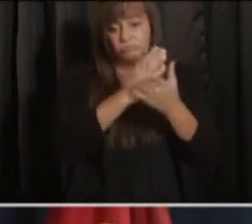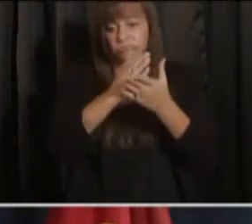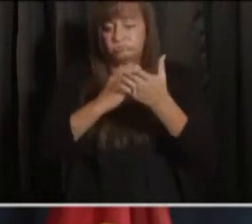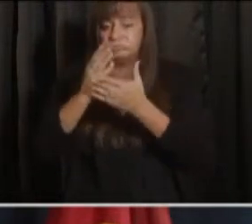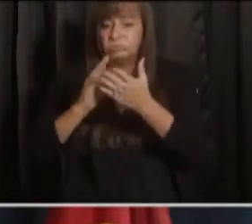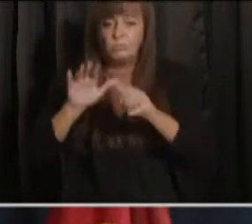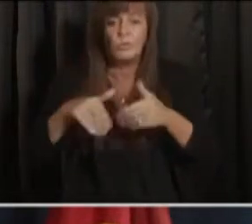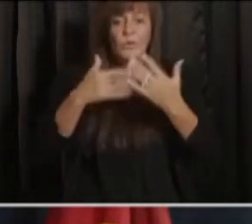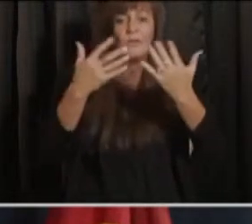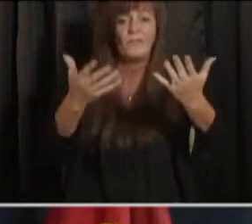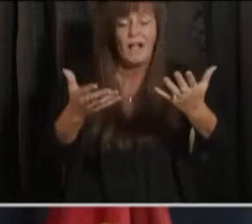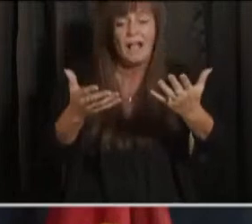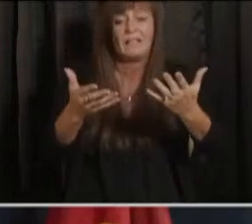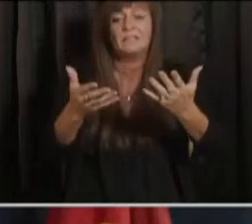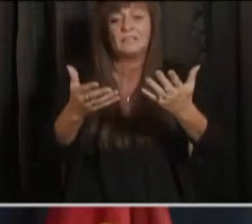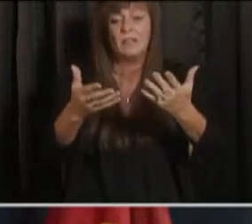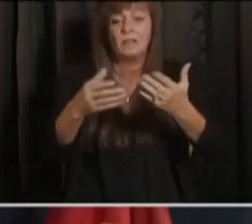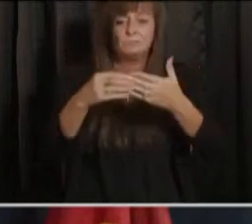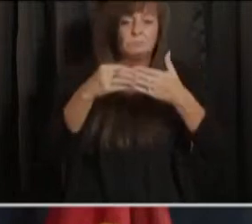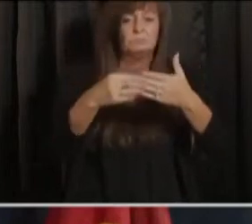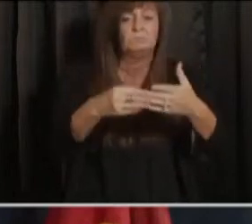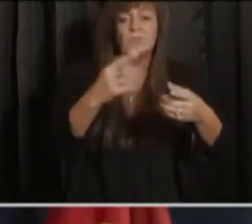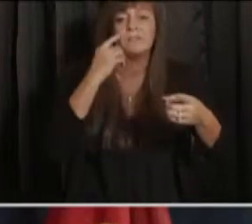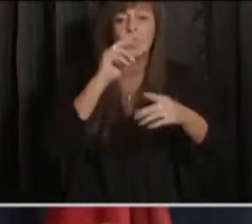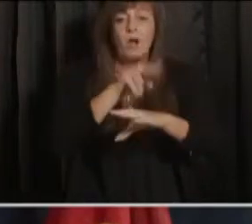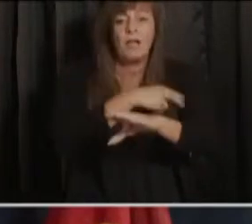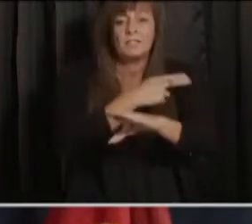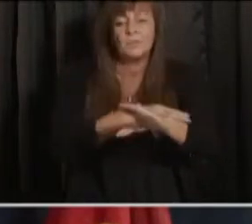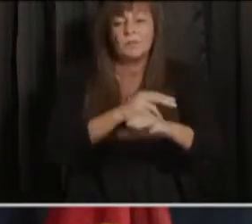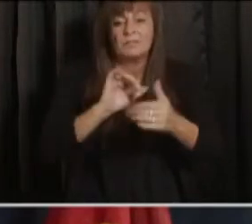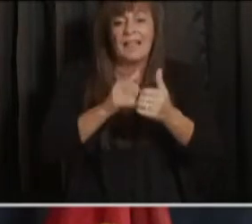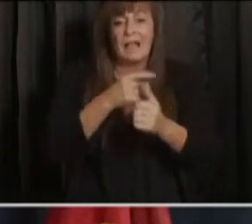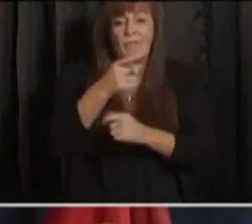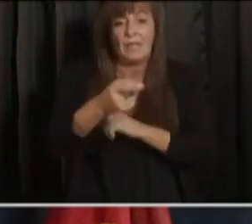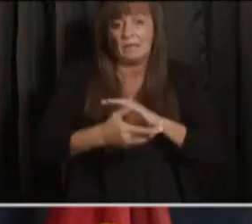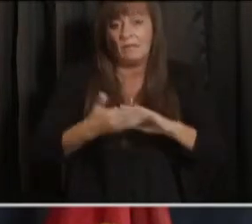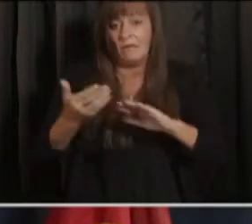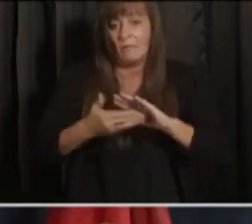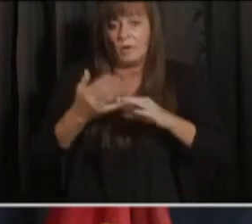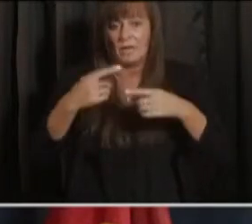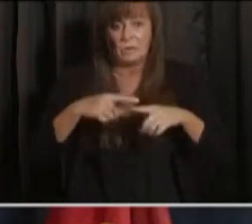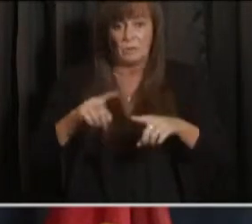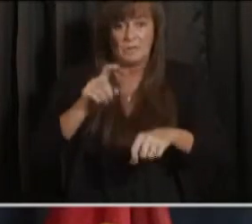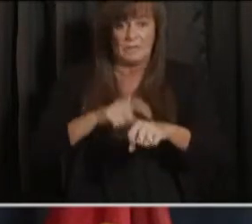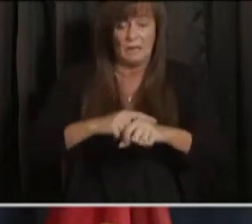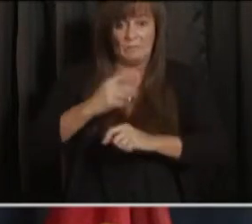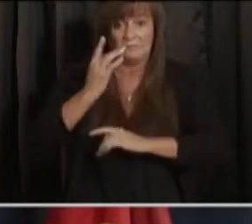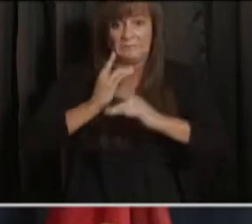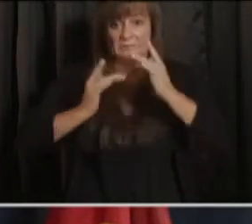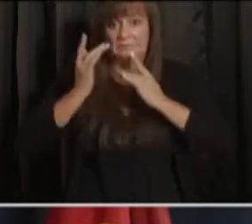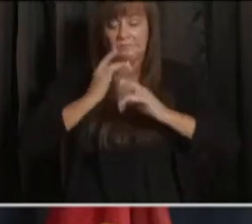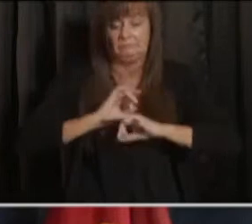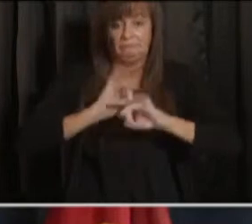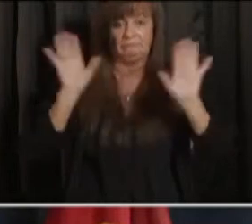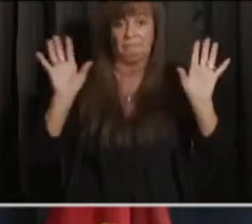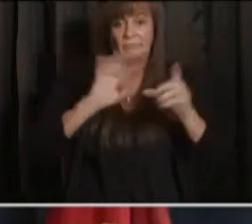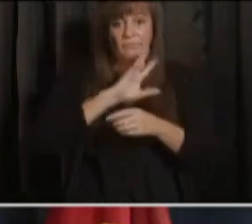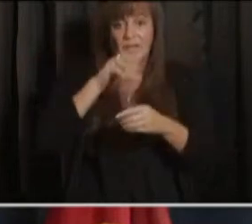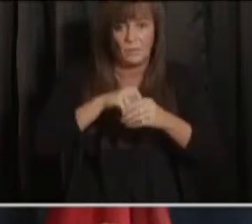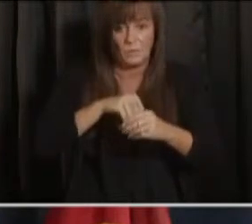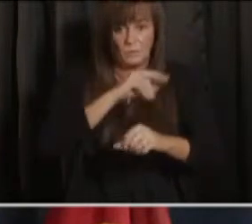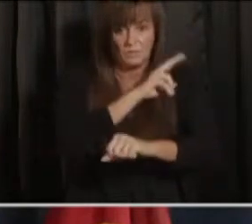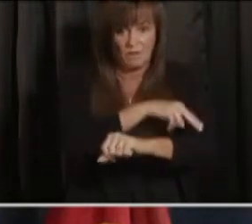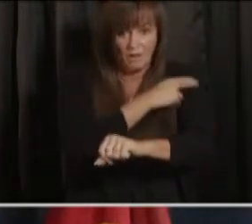hospital systems and care delivery organizations about how they can operate during a time of crisis. That includes a